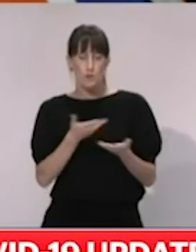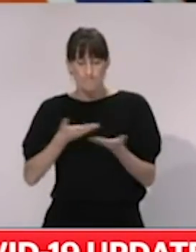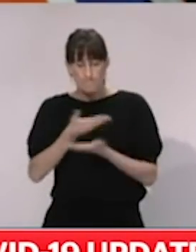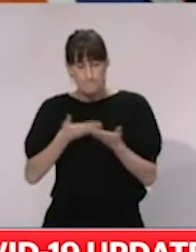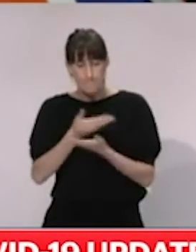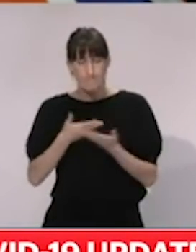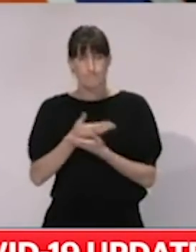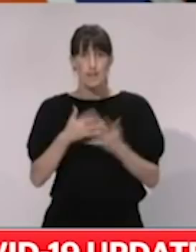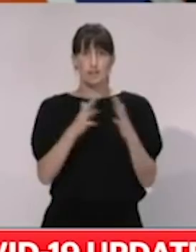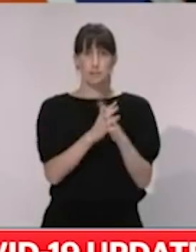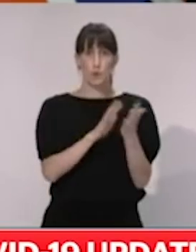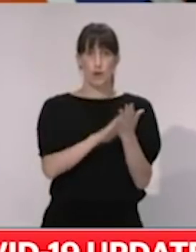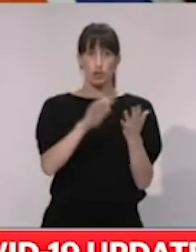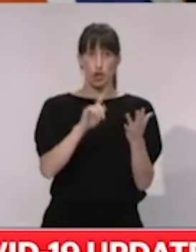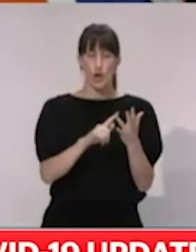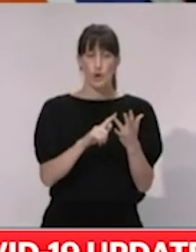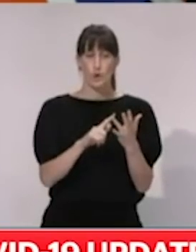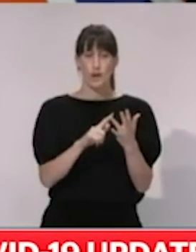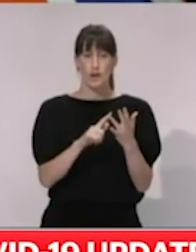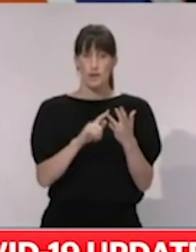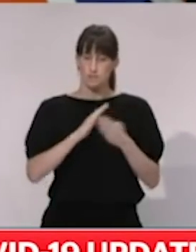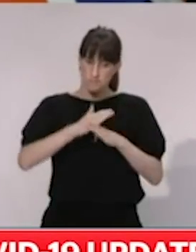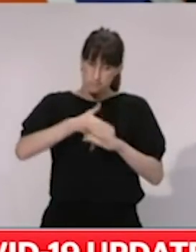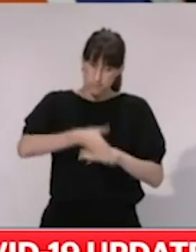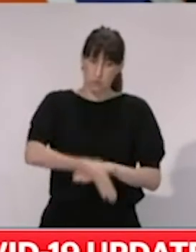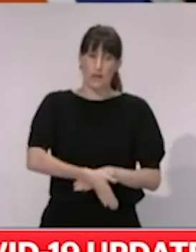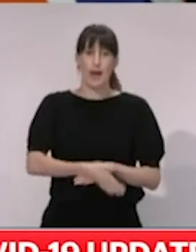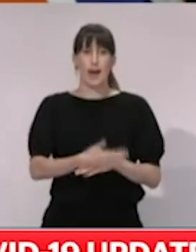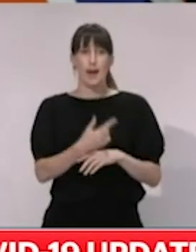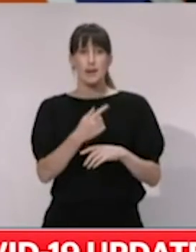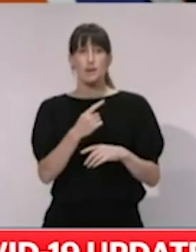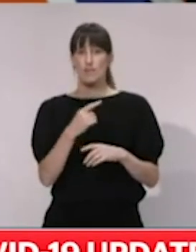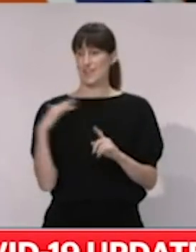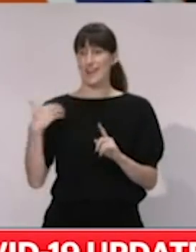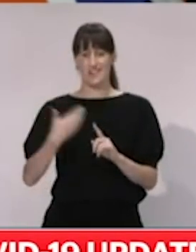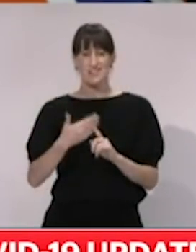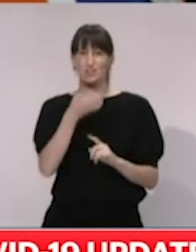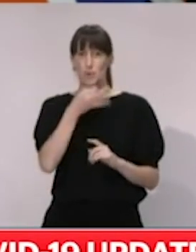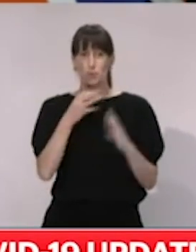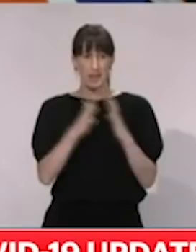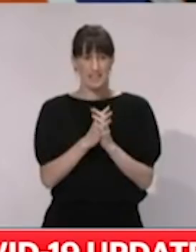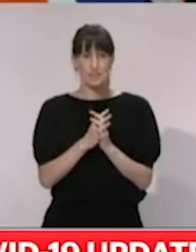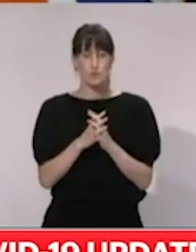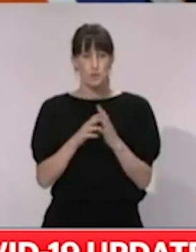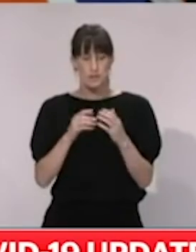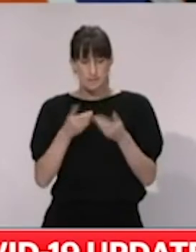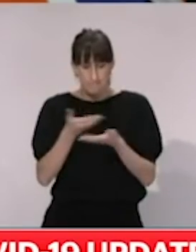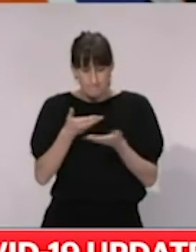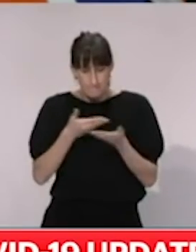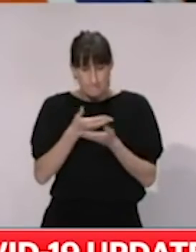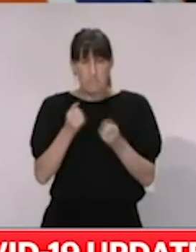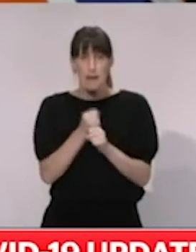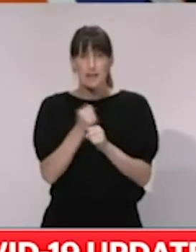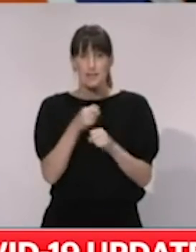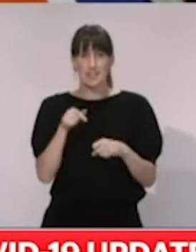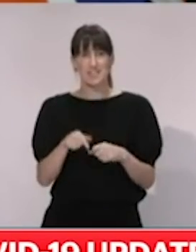outlined in the resolution. There's been a lot of work been undertaken by diplomats over the last few weeks to get to that level of agreement, and it